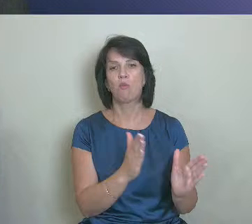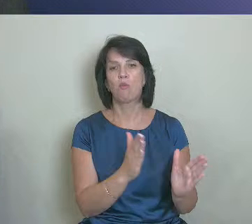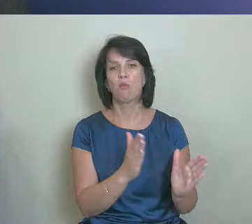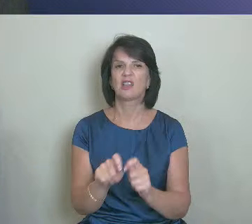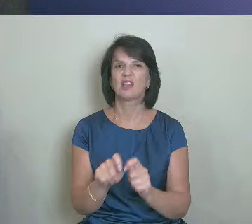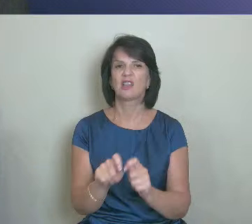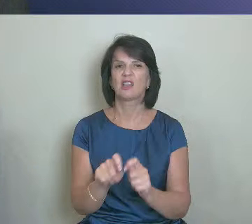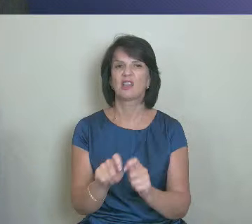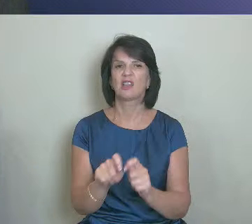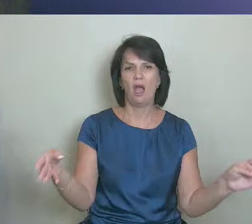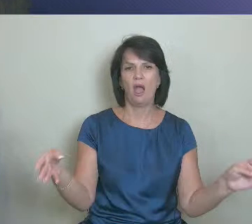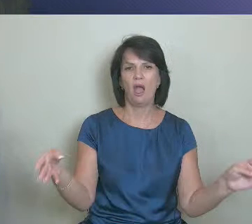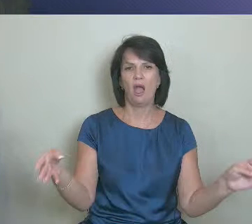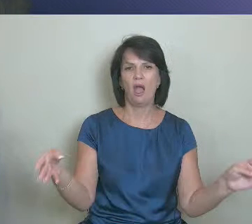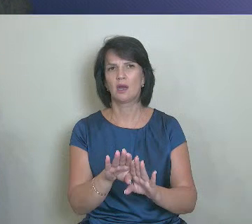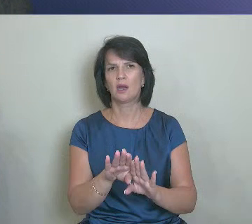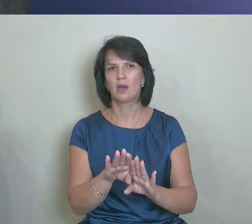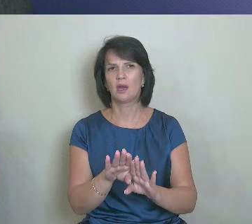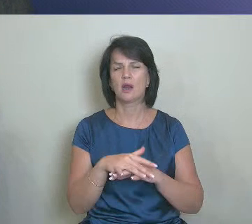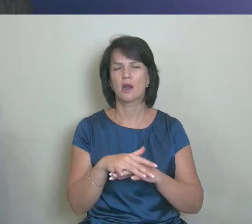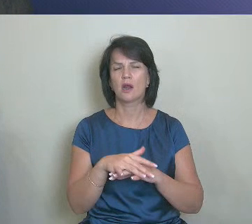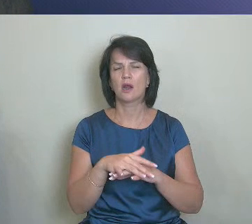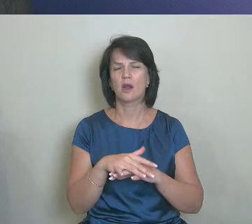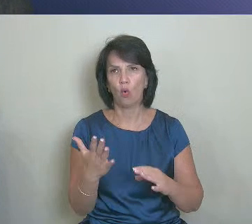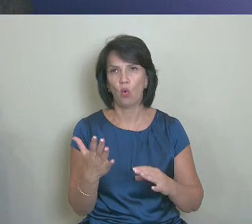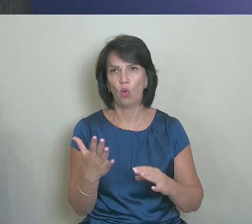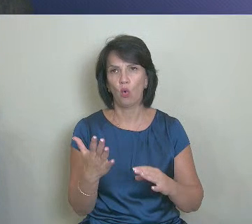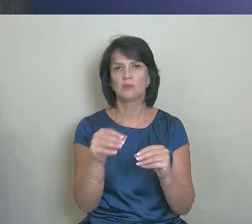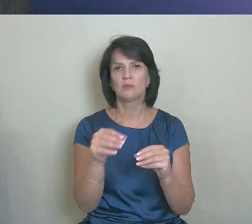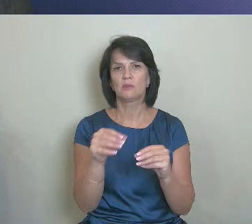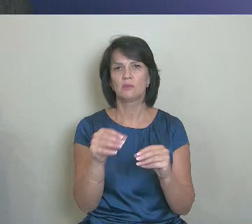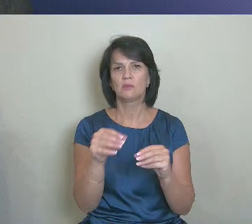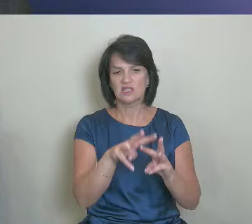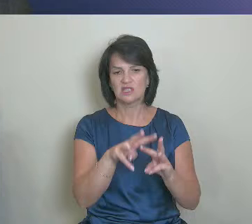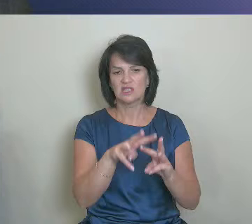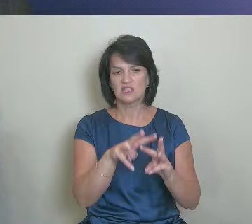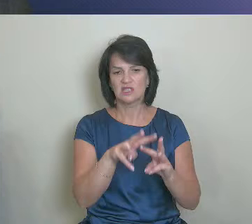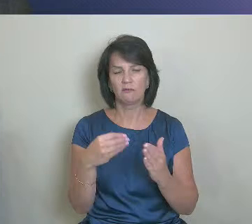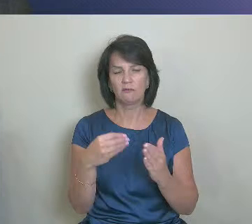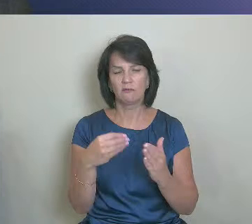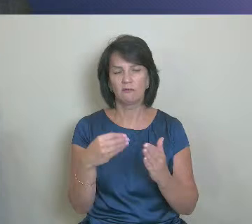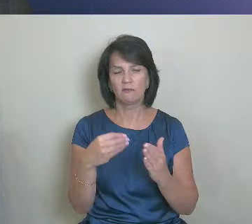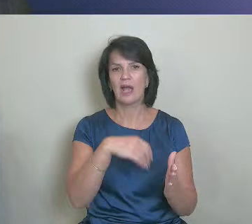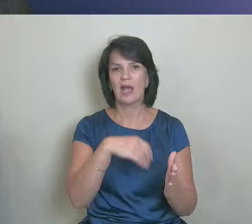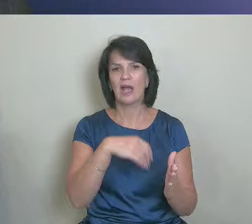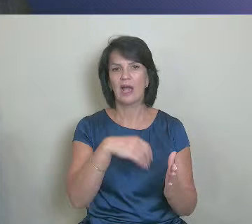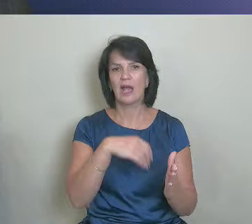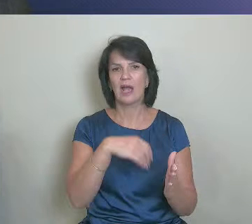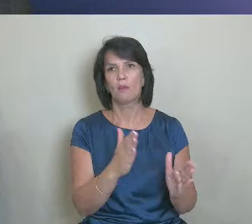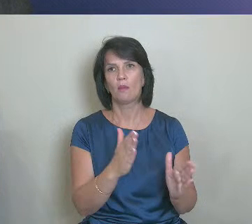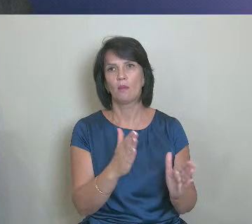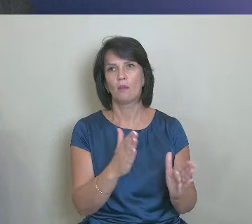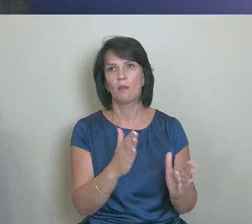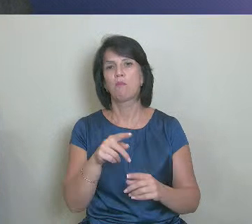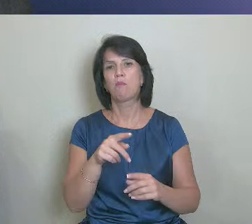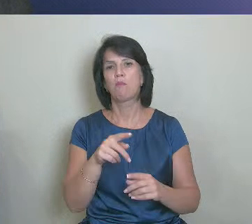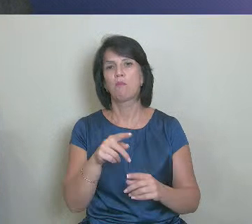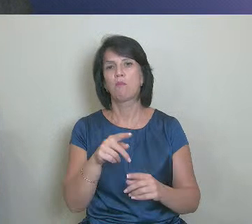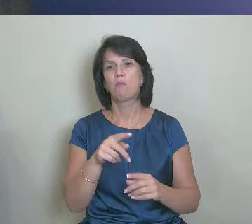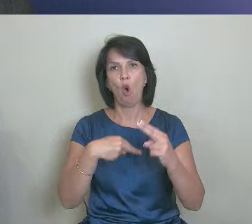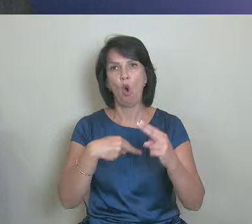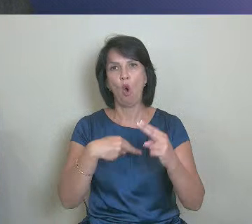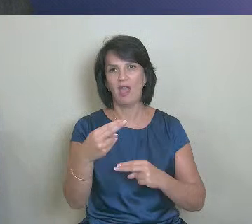That includes NBU with the accounts opening and closing, and the CC approved of the procedure